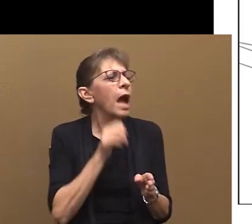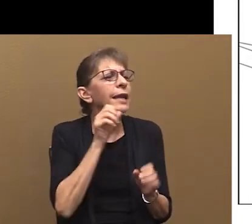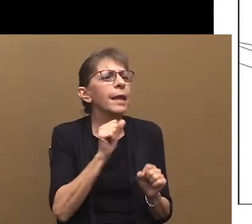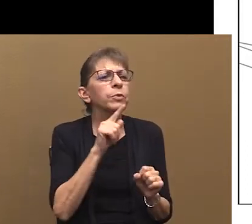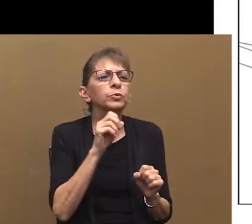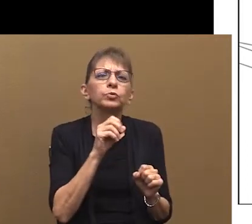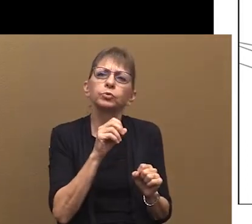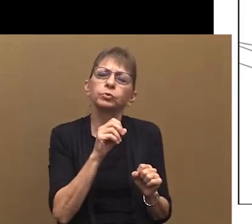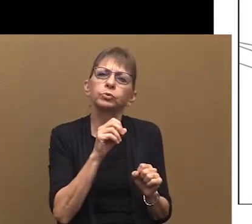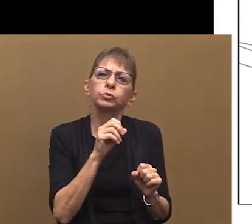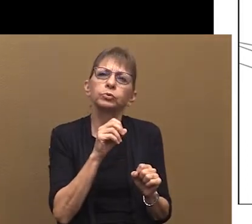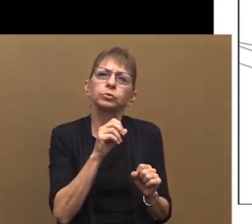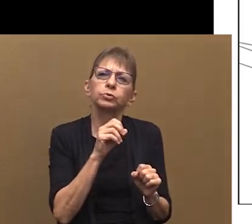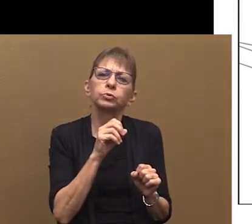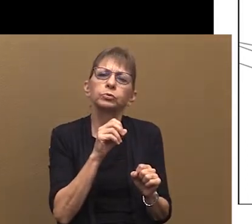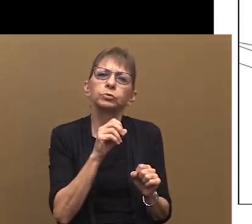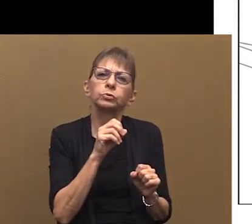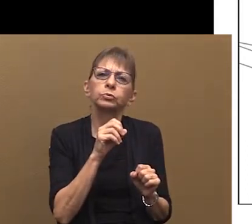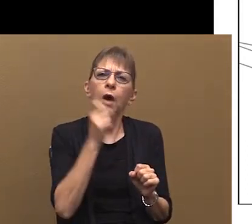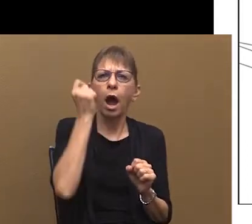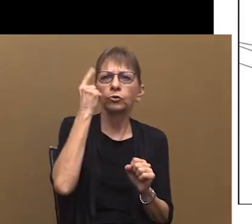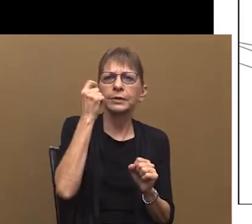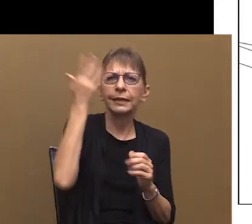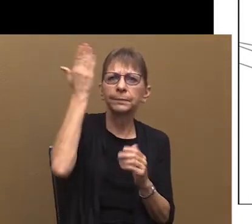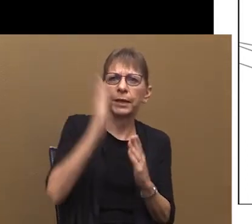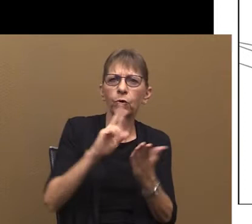to detect the speaker's meaning.